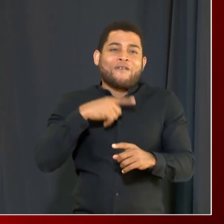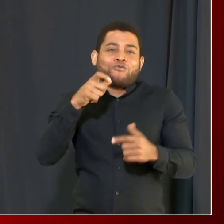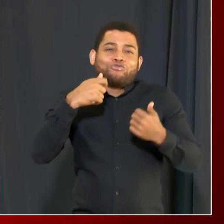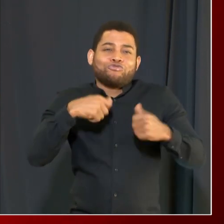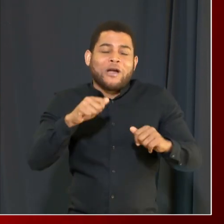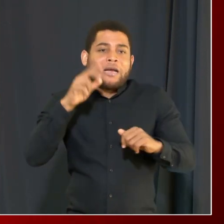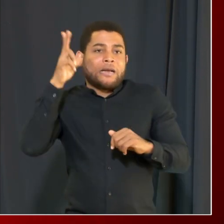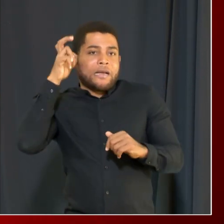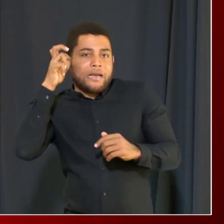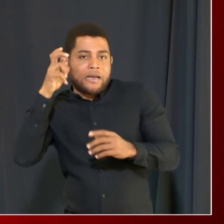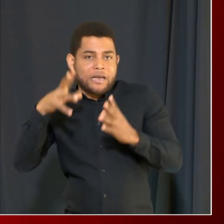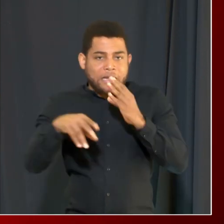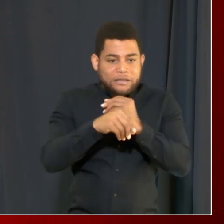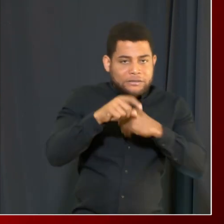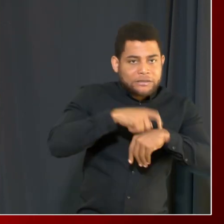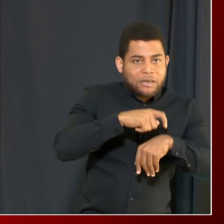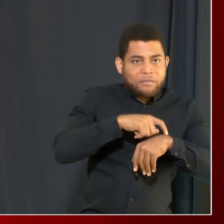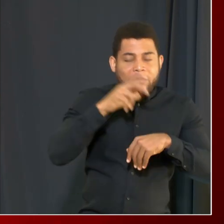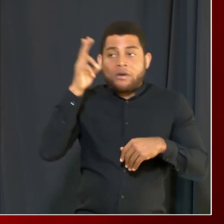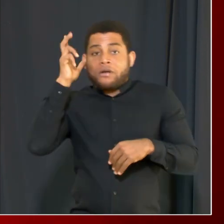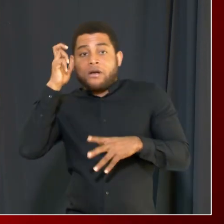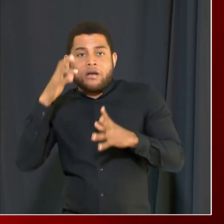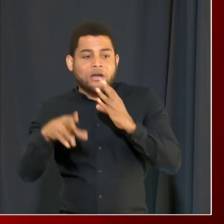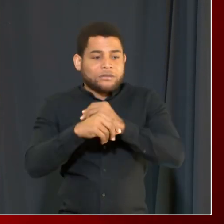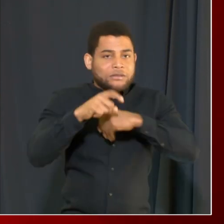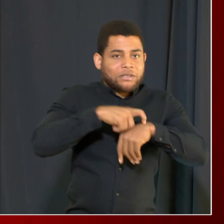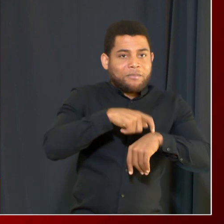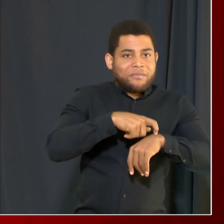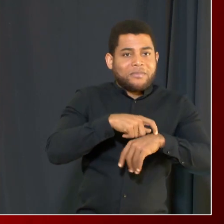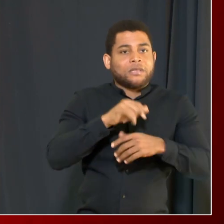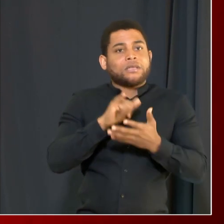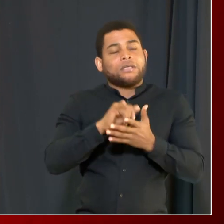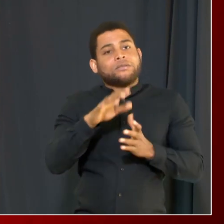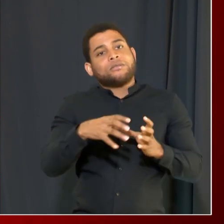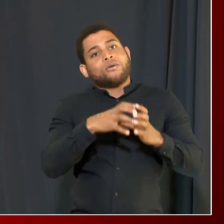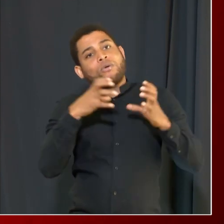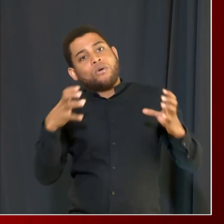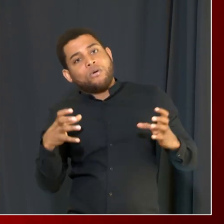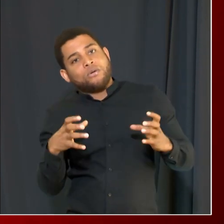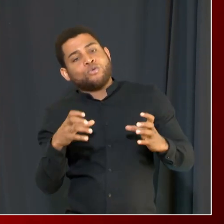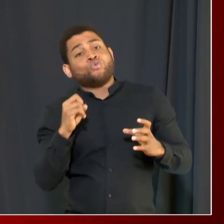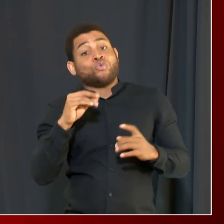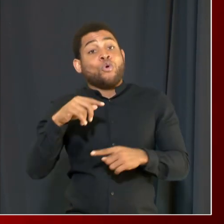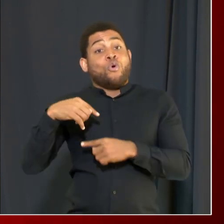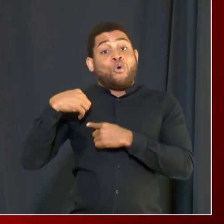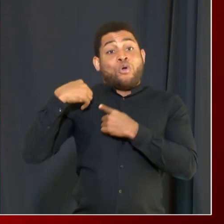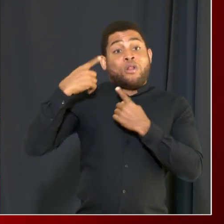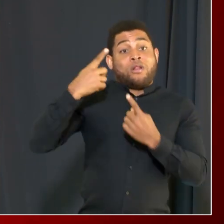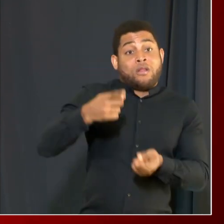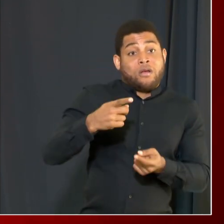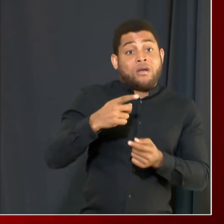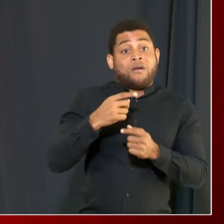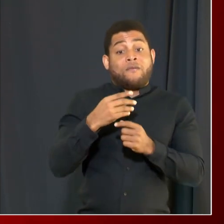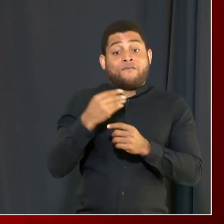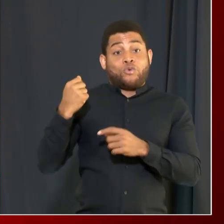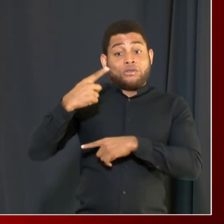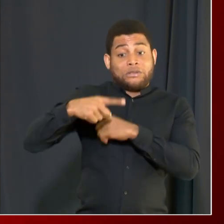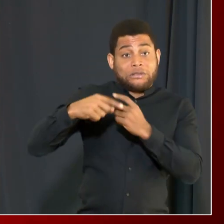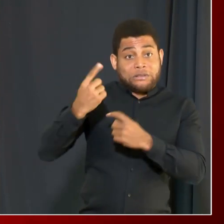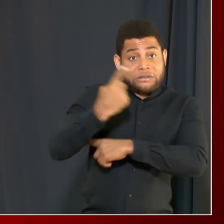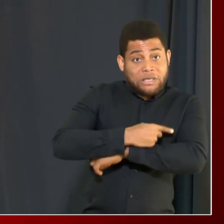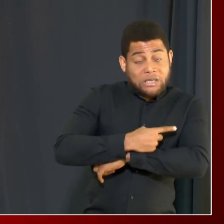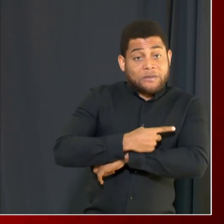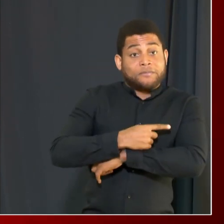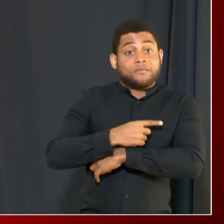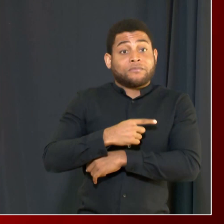it, and that's the process that's been undergoing over the past few days. Additionally, the call takers and dispatchers don't